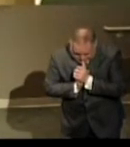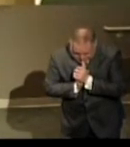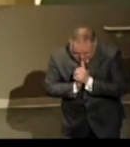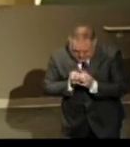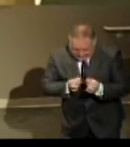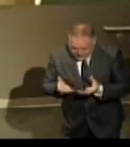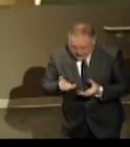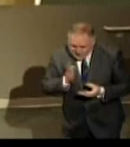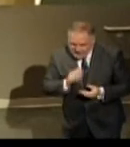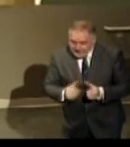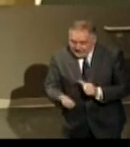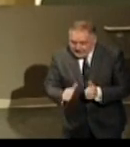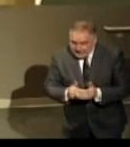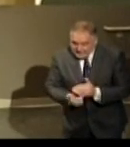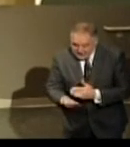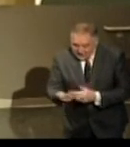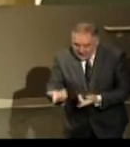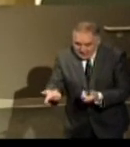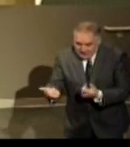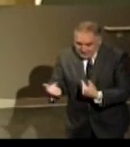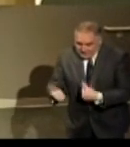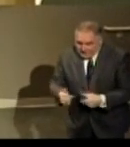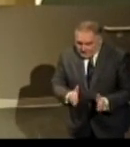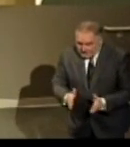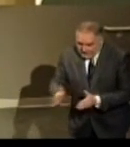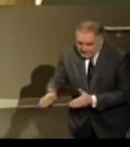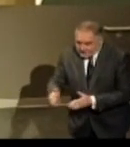you're going to get baptized this morning, go ahead and come and get ready.